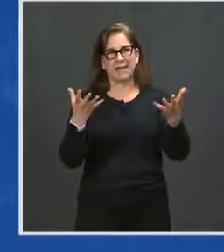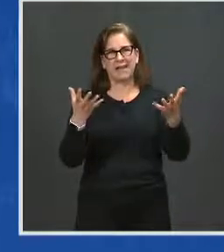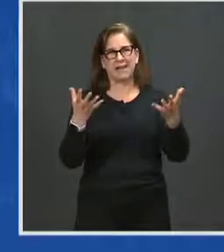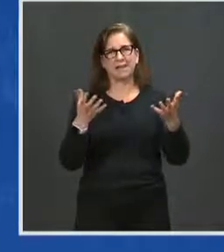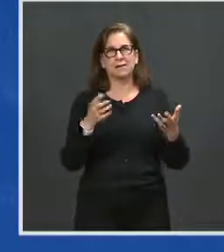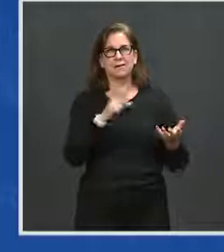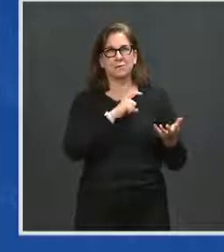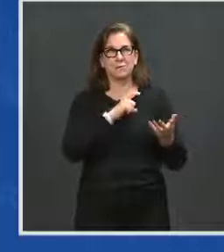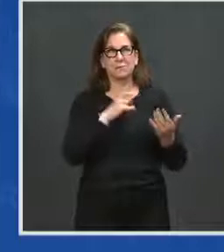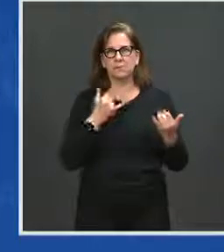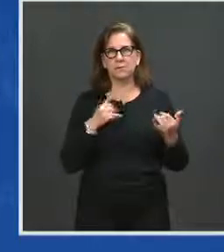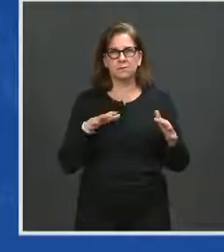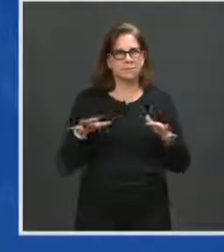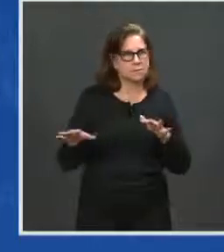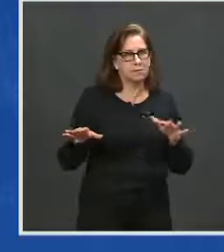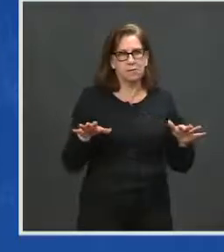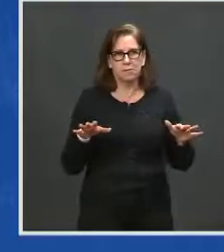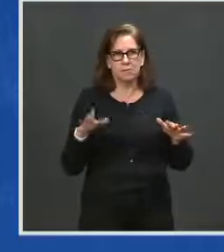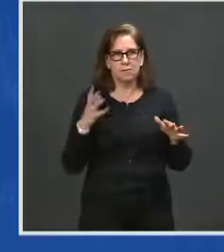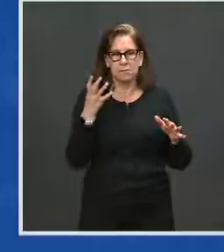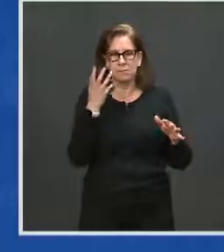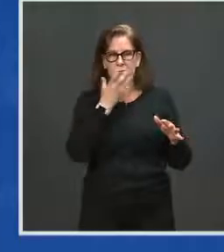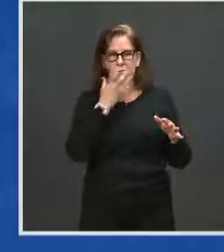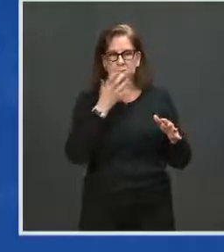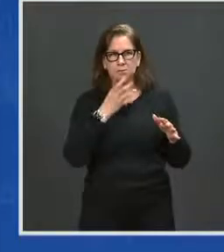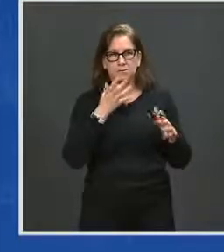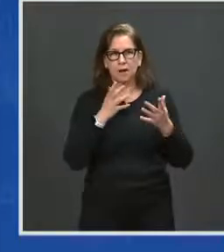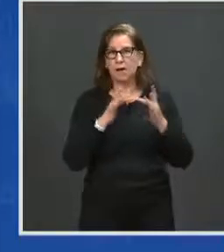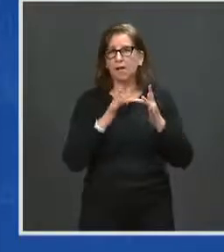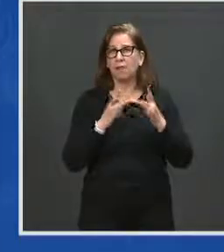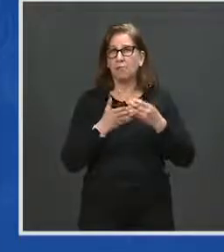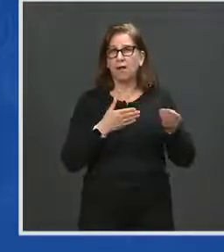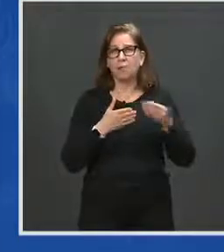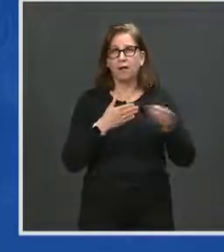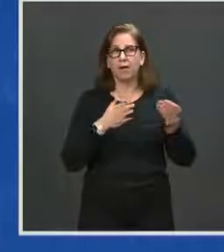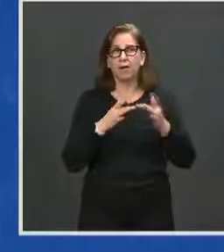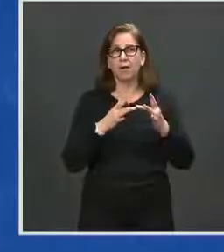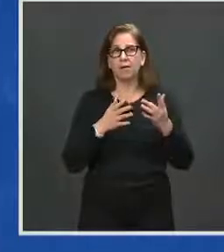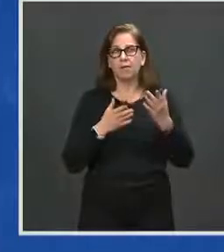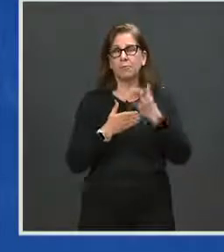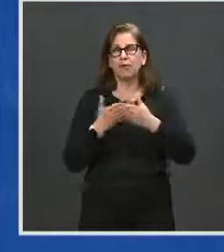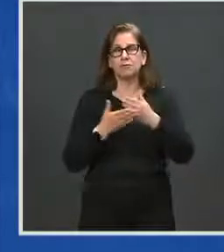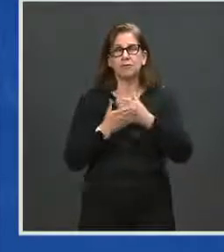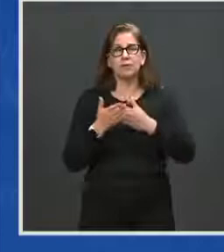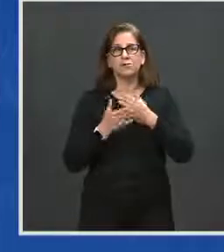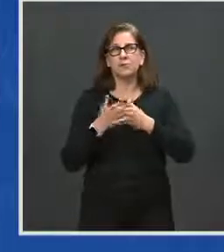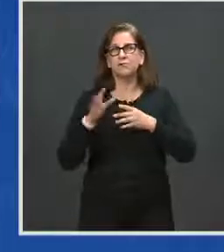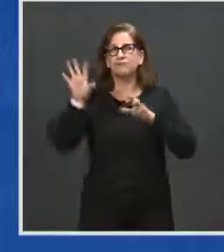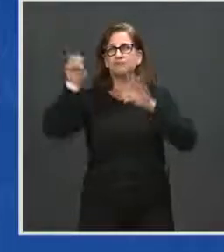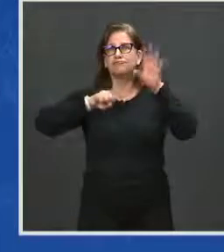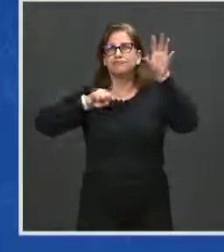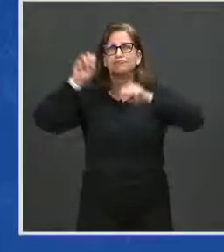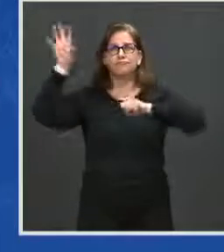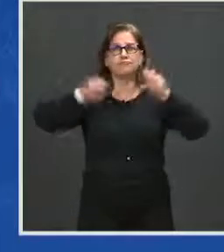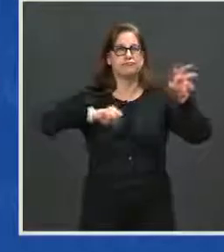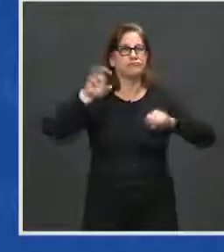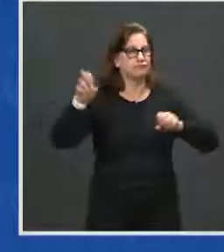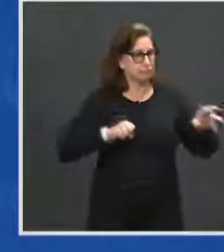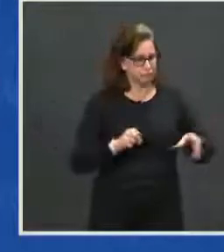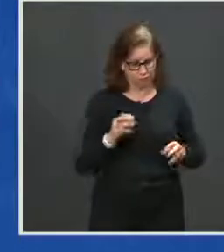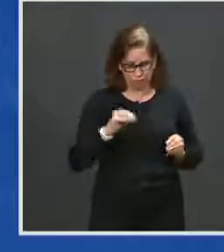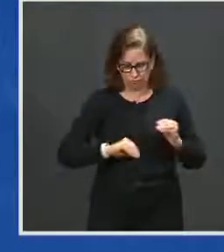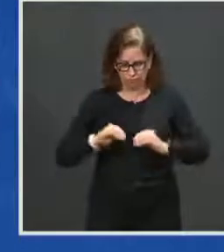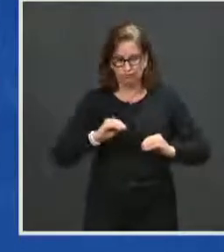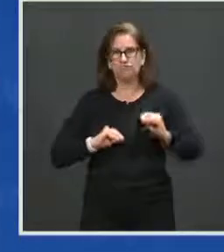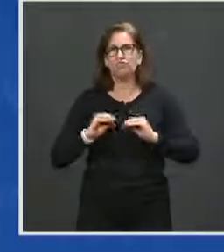contain all or almost all of the parts they need to assemble a gun. They can put a working weapon together in as